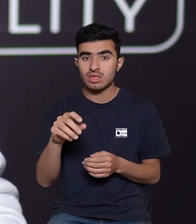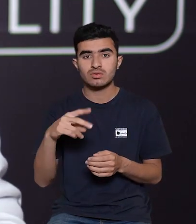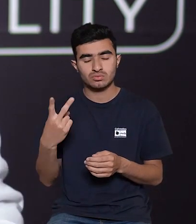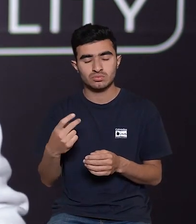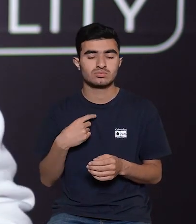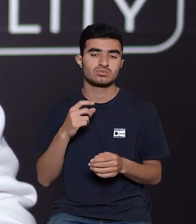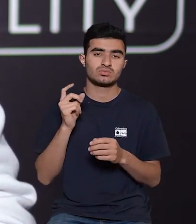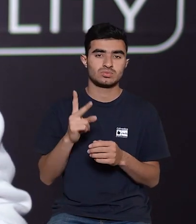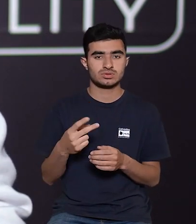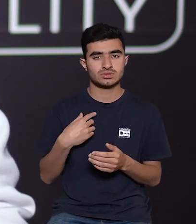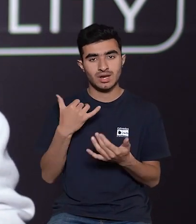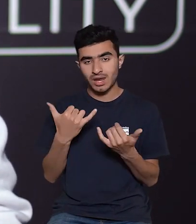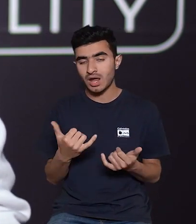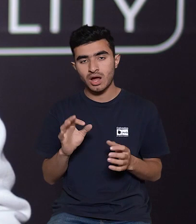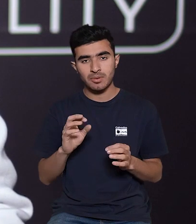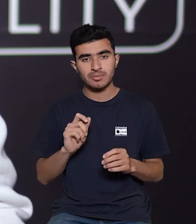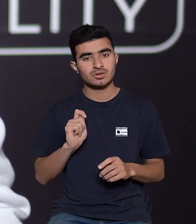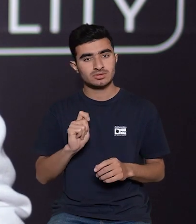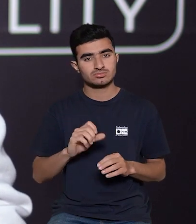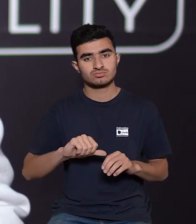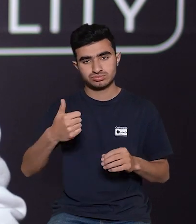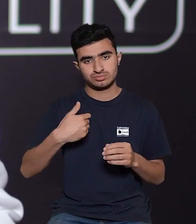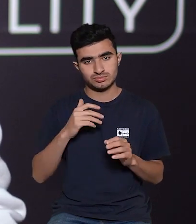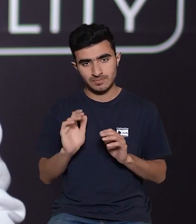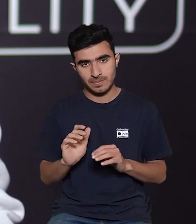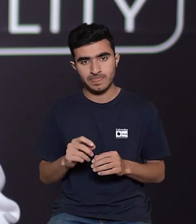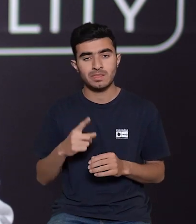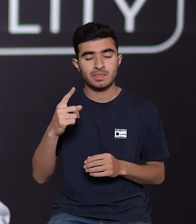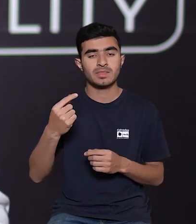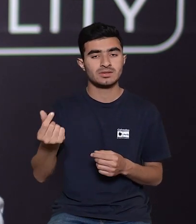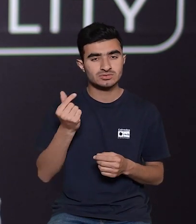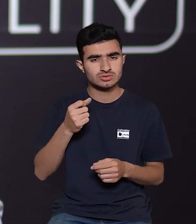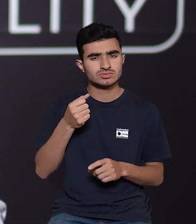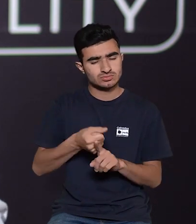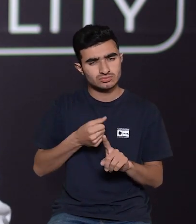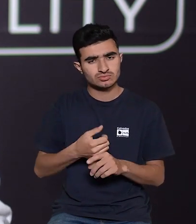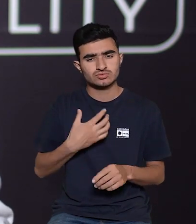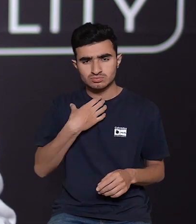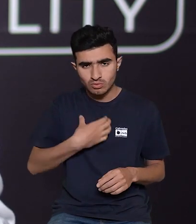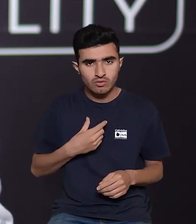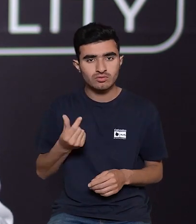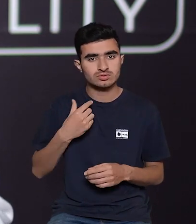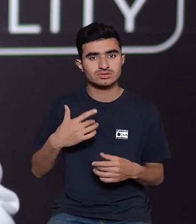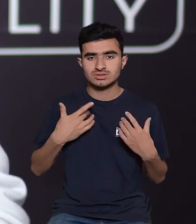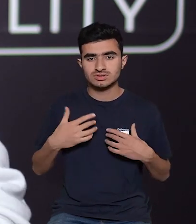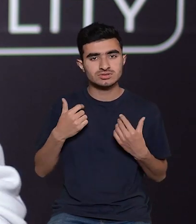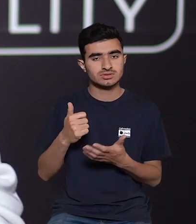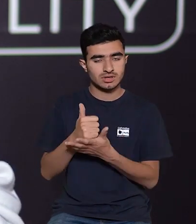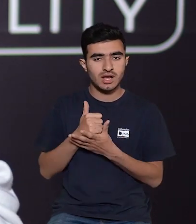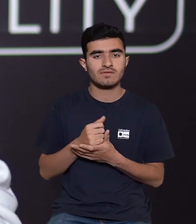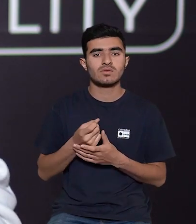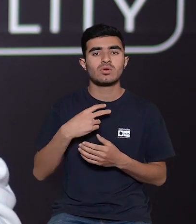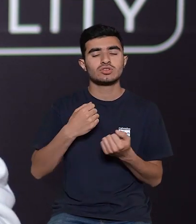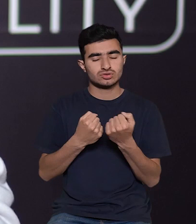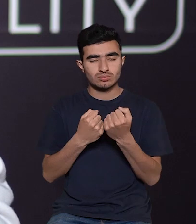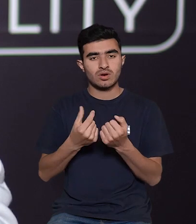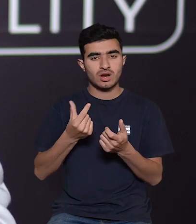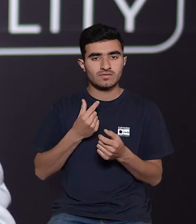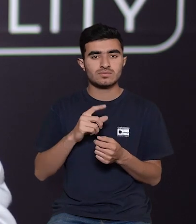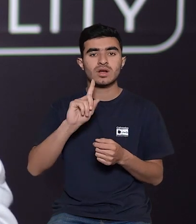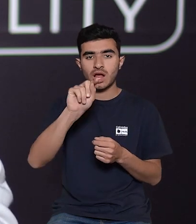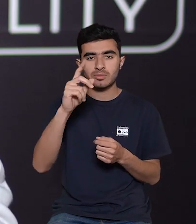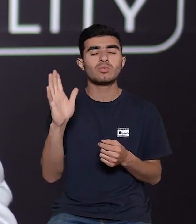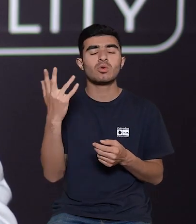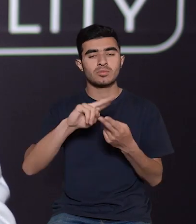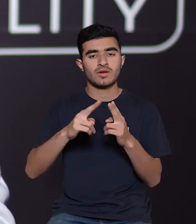into arts back in A1, and that is the reason why I'm here right now. He encouraged me, he motivated